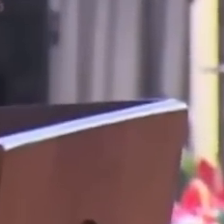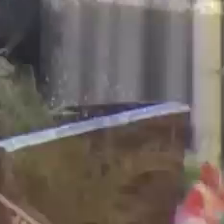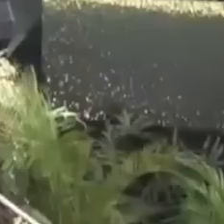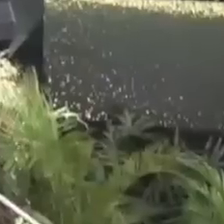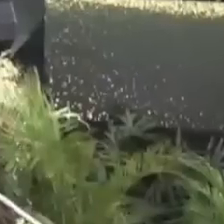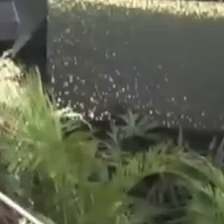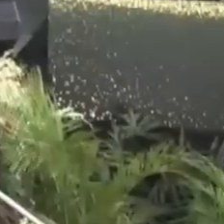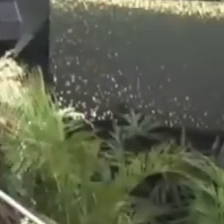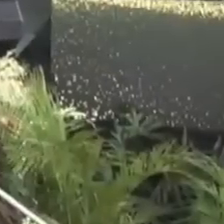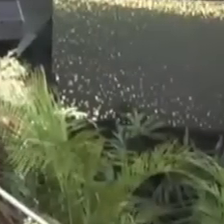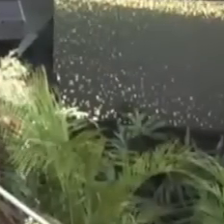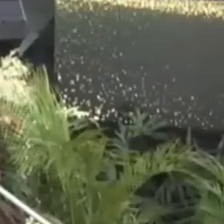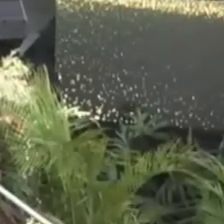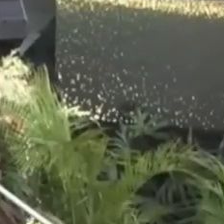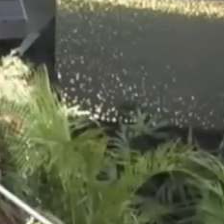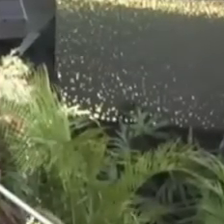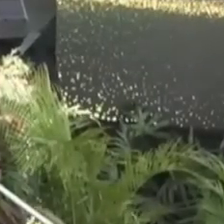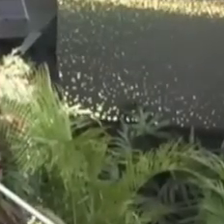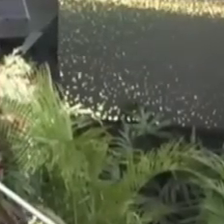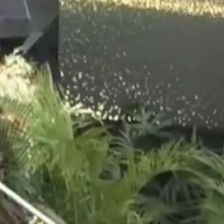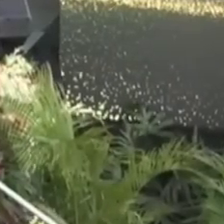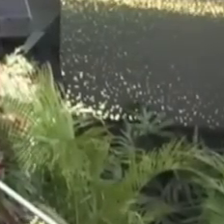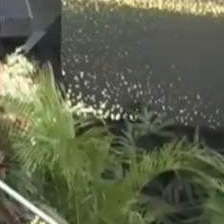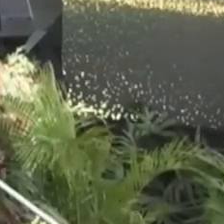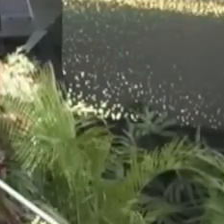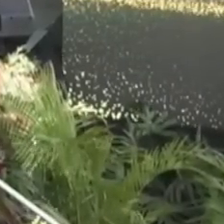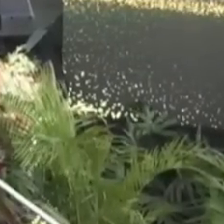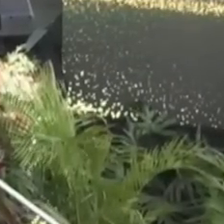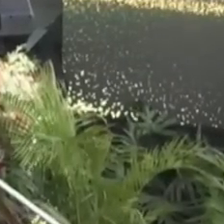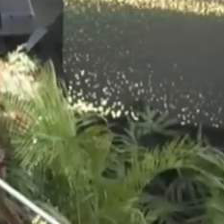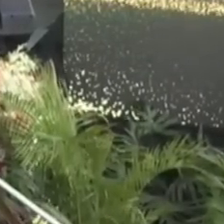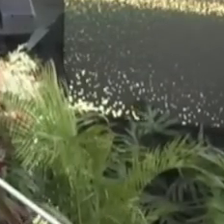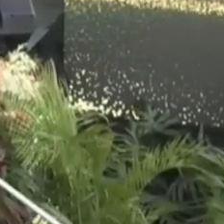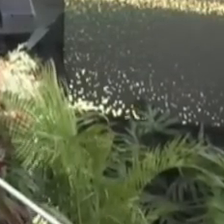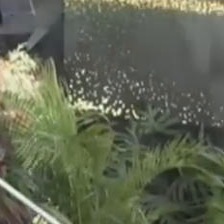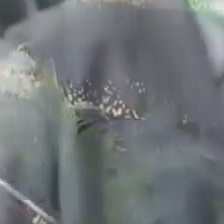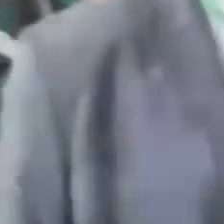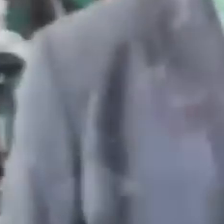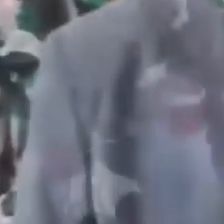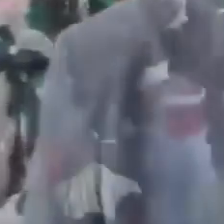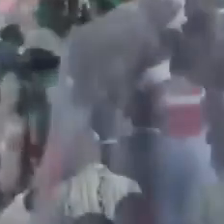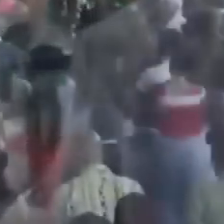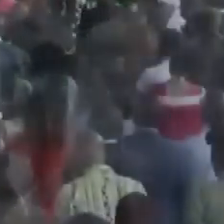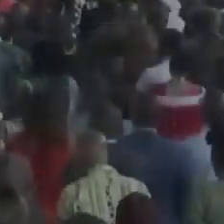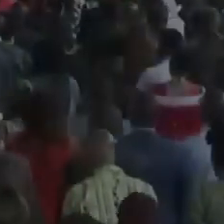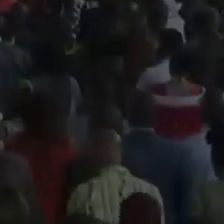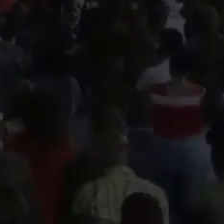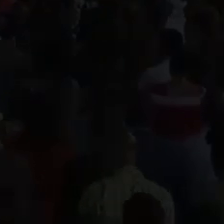Hallelujah. Hallelujah. Can I just please give some order?